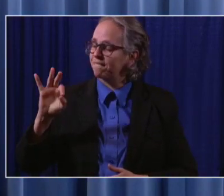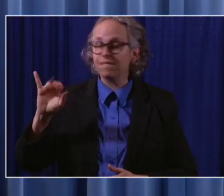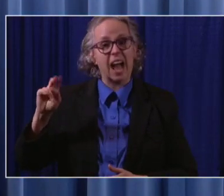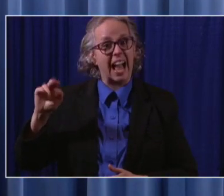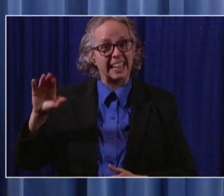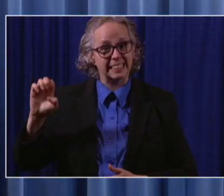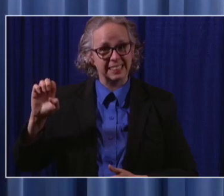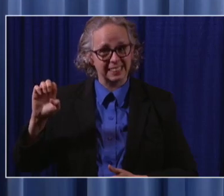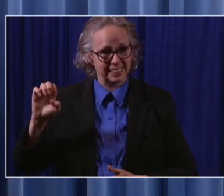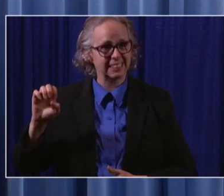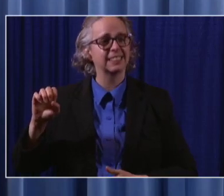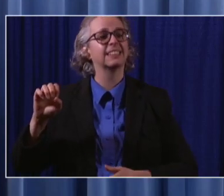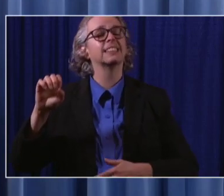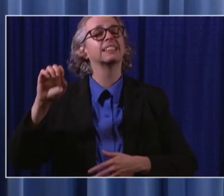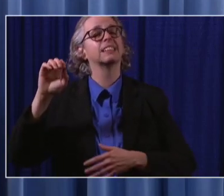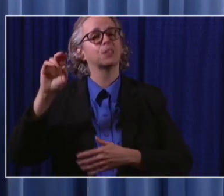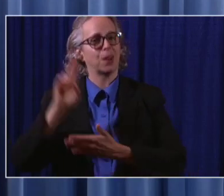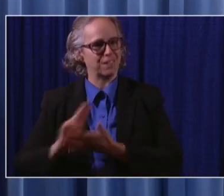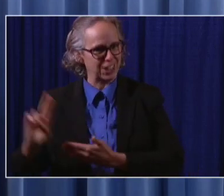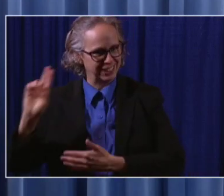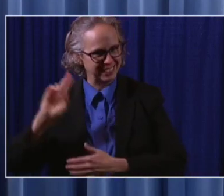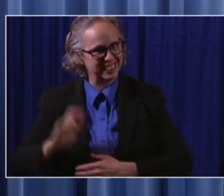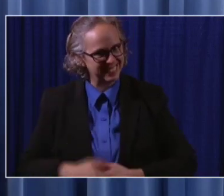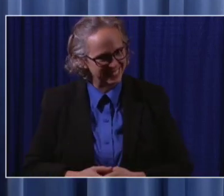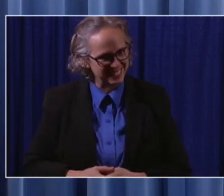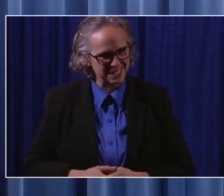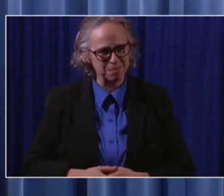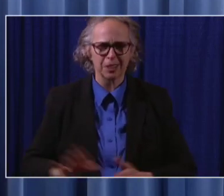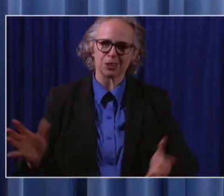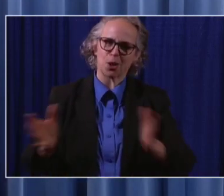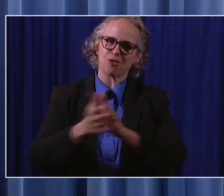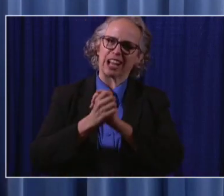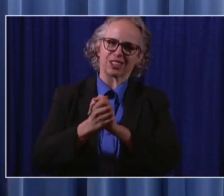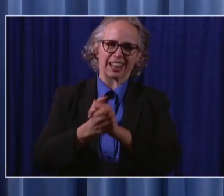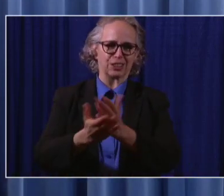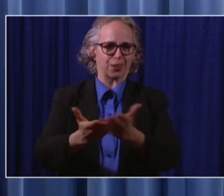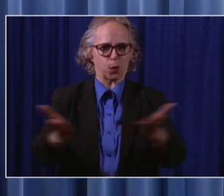Good wishes to all the Defiance College grads out there.